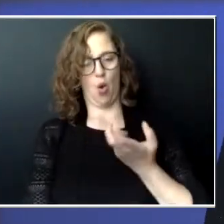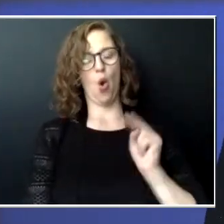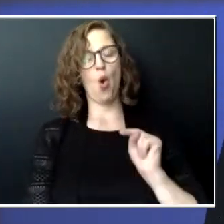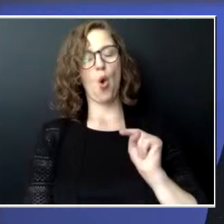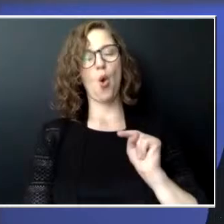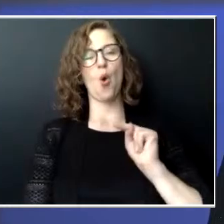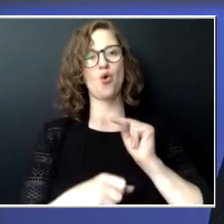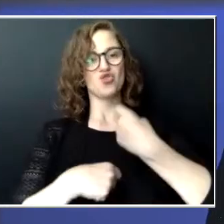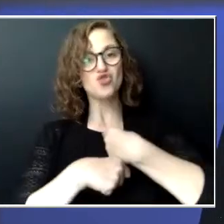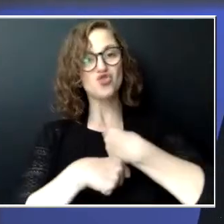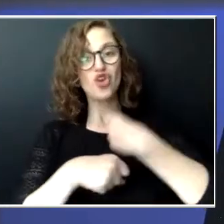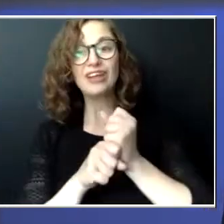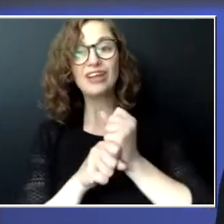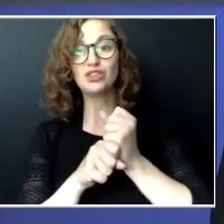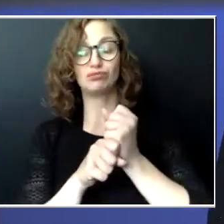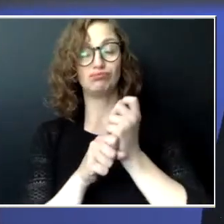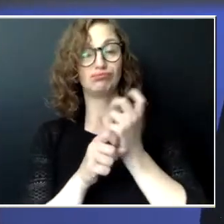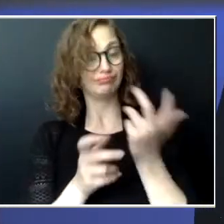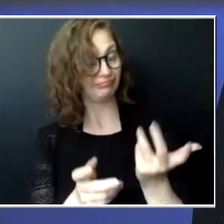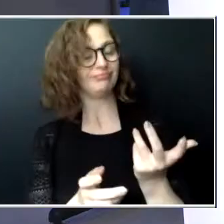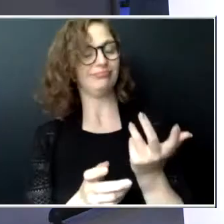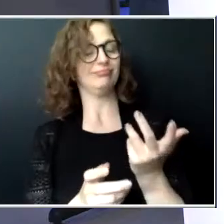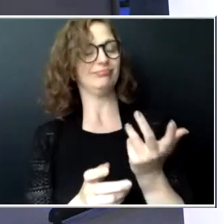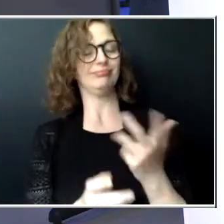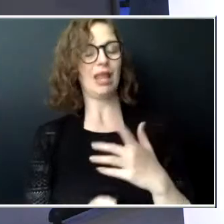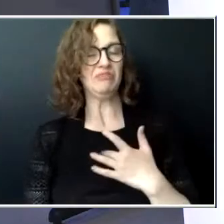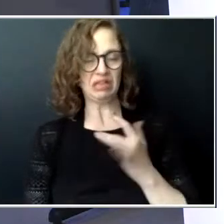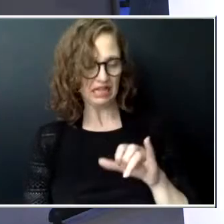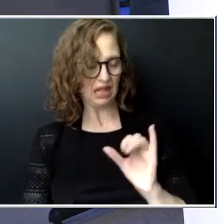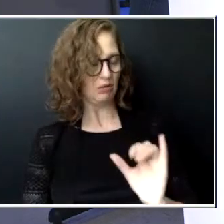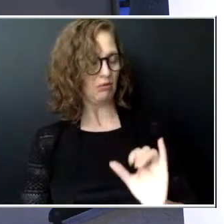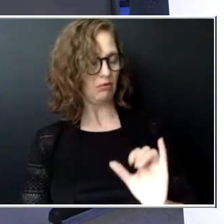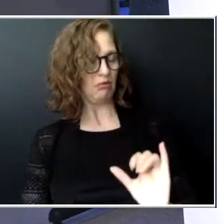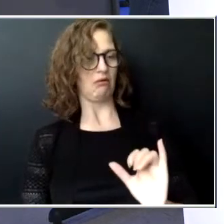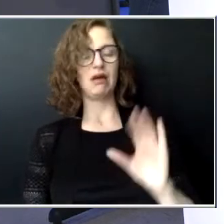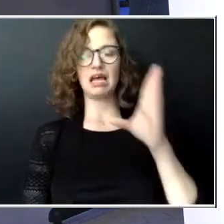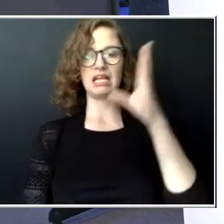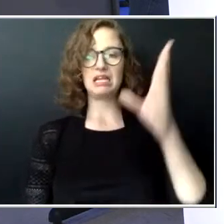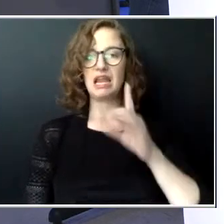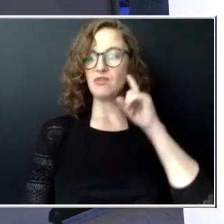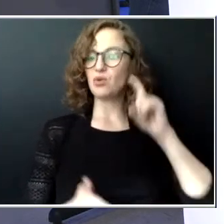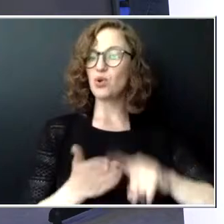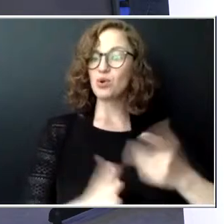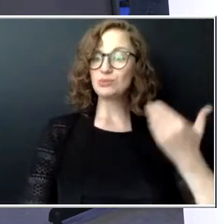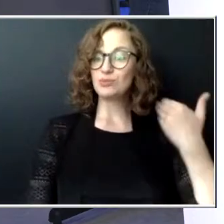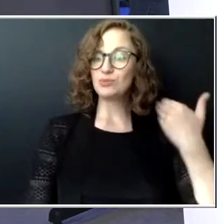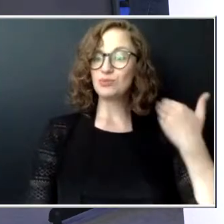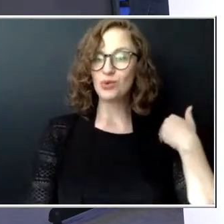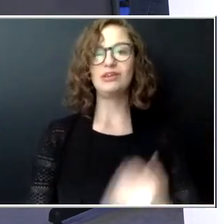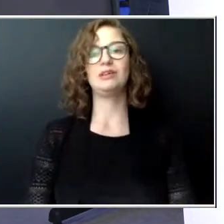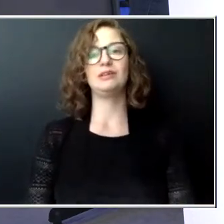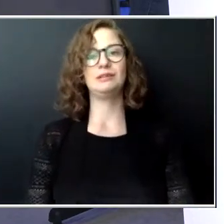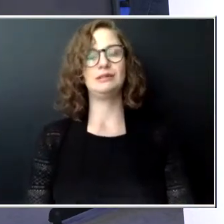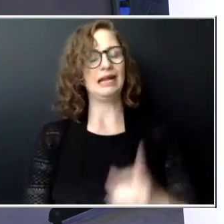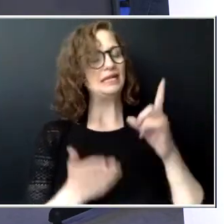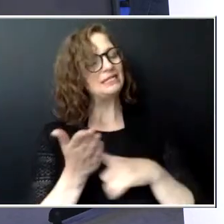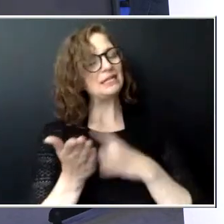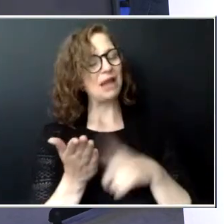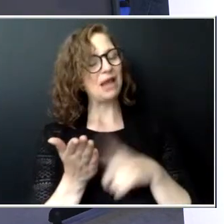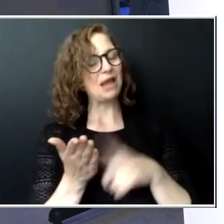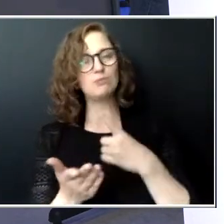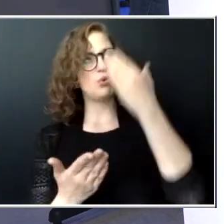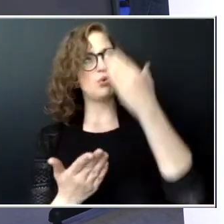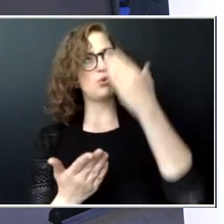that before at all. Well, yeah, you sometimes you don't know how sick you are until you start feeling better. And go back to that when you said your wife